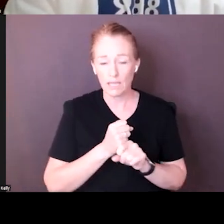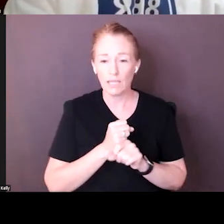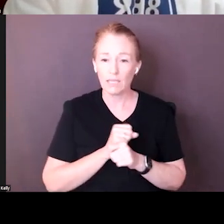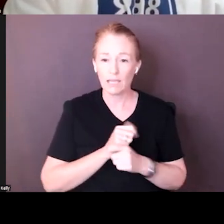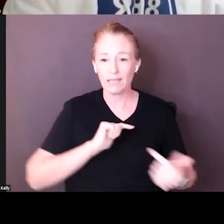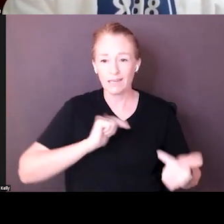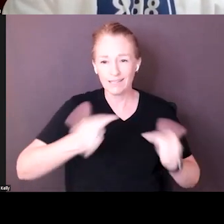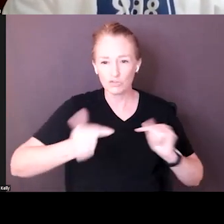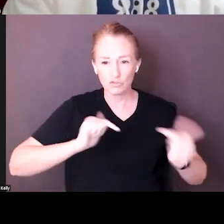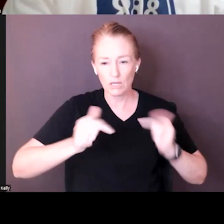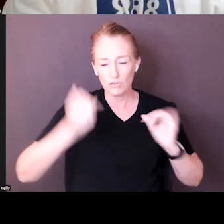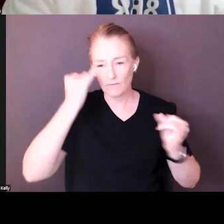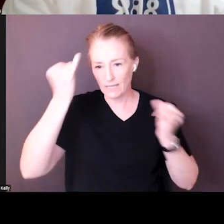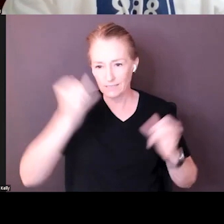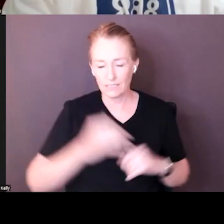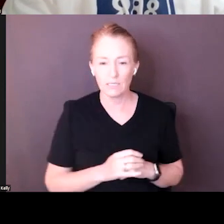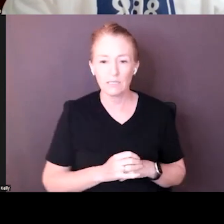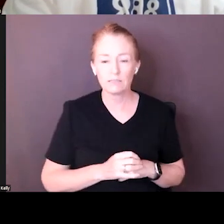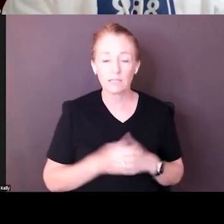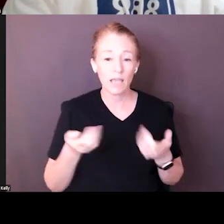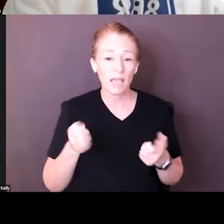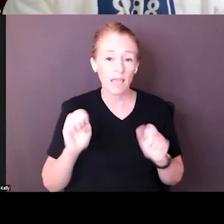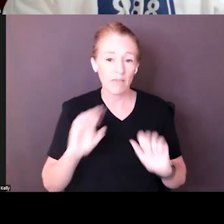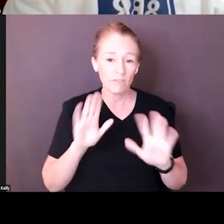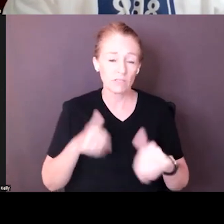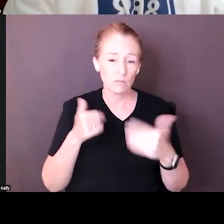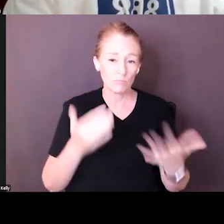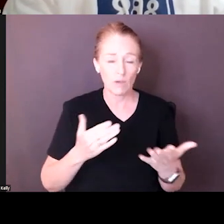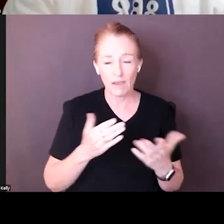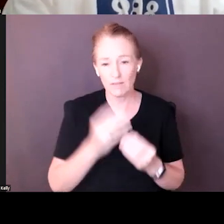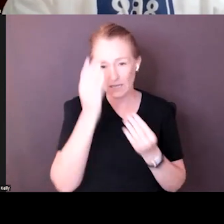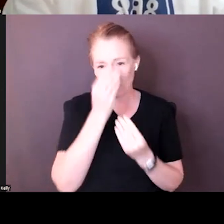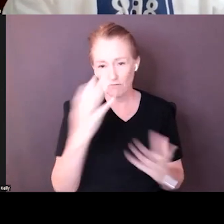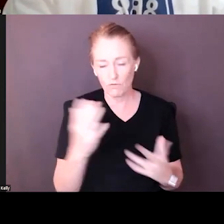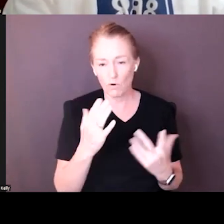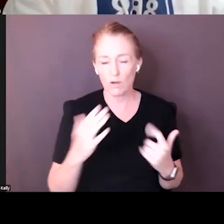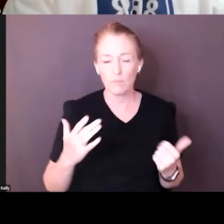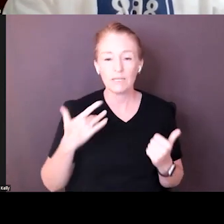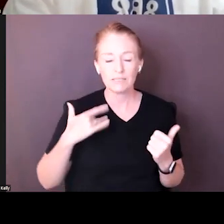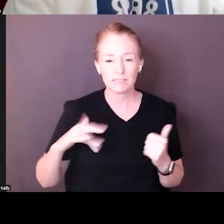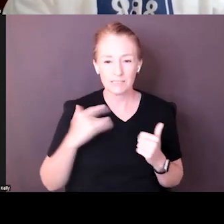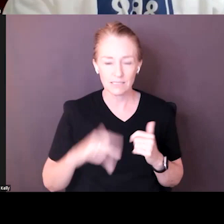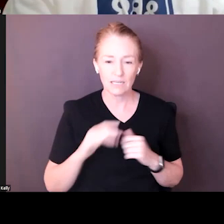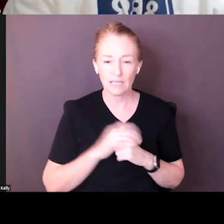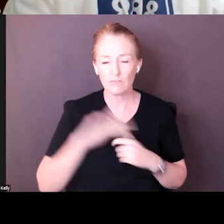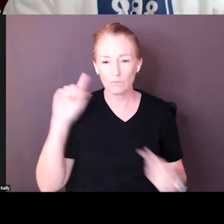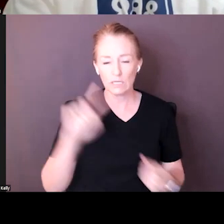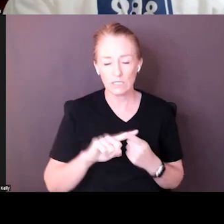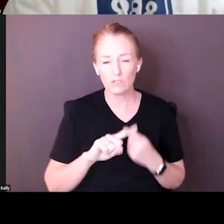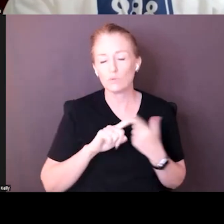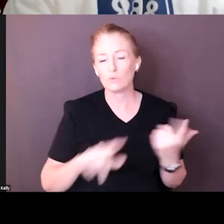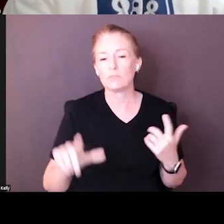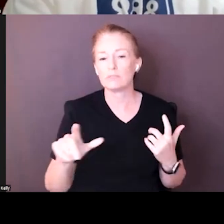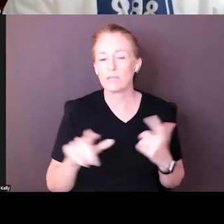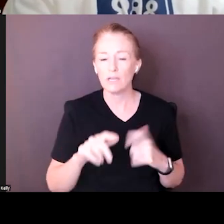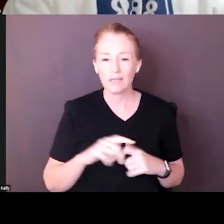ideas. Efforts have taught us that providing evidence-informed, culturally sensitive, risk-reducing clinical care, including education and